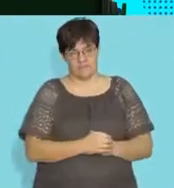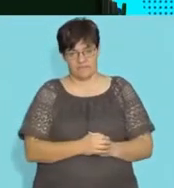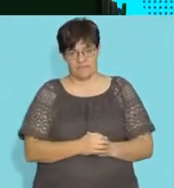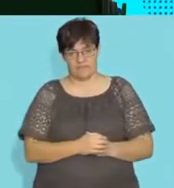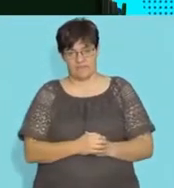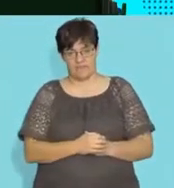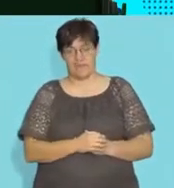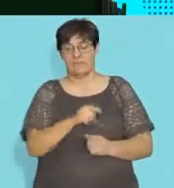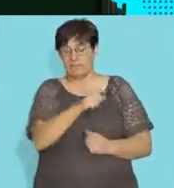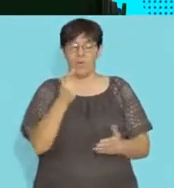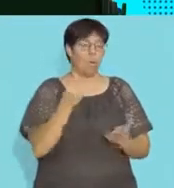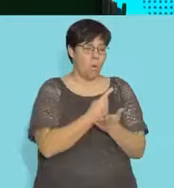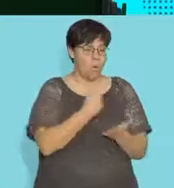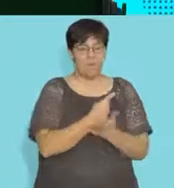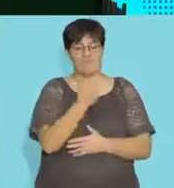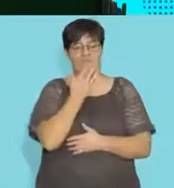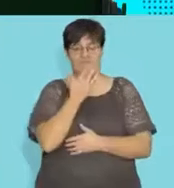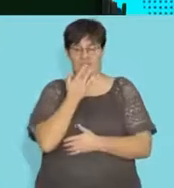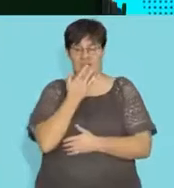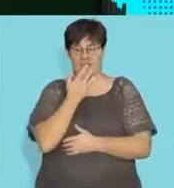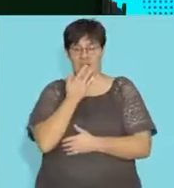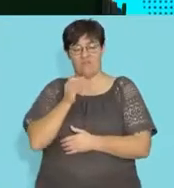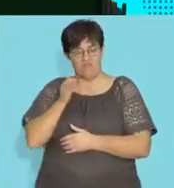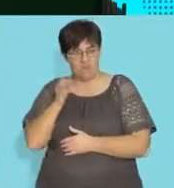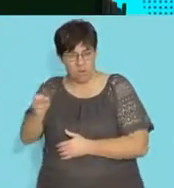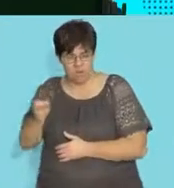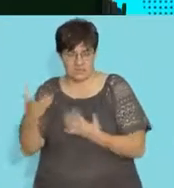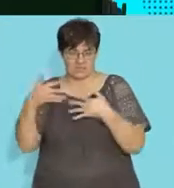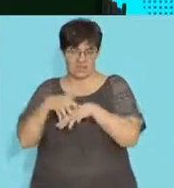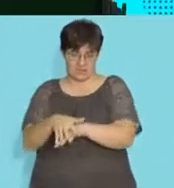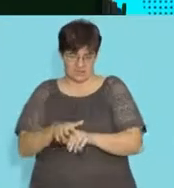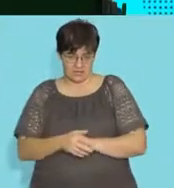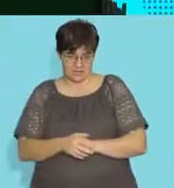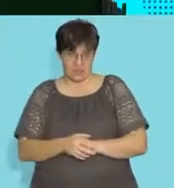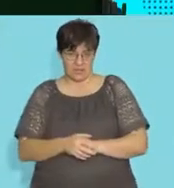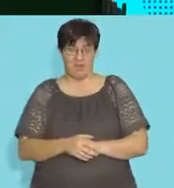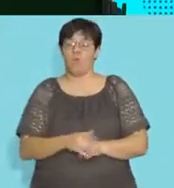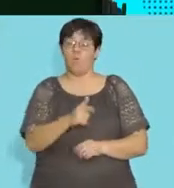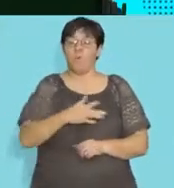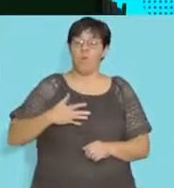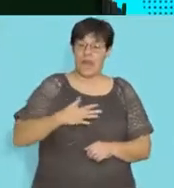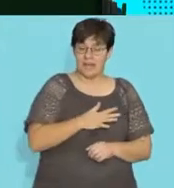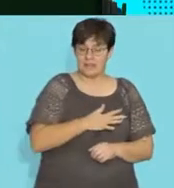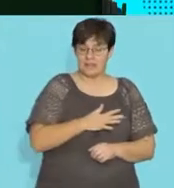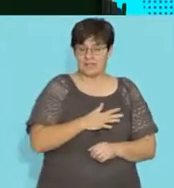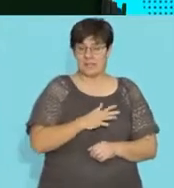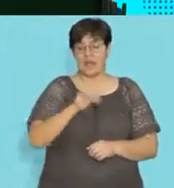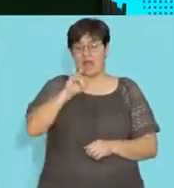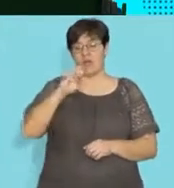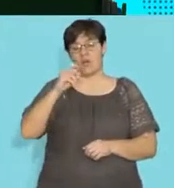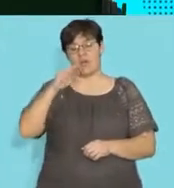strong acid always favors the forward reaction. A strong acid always wants to be